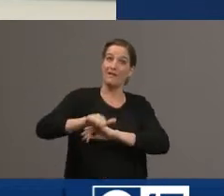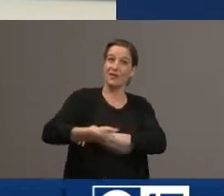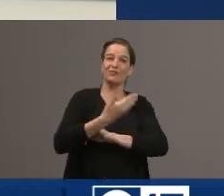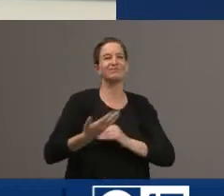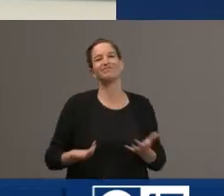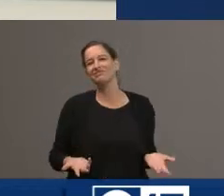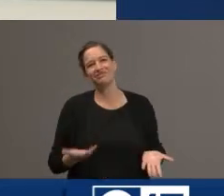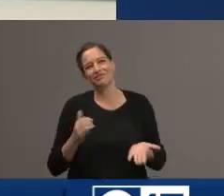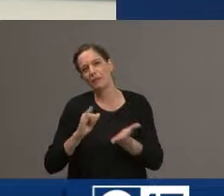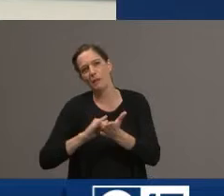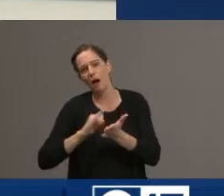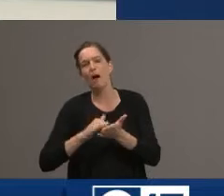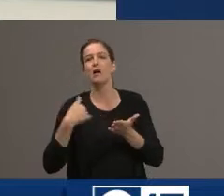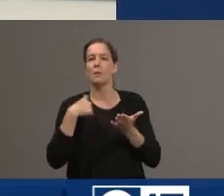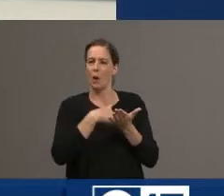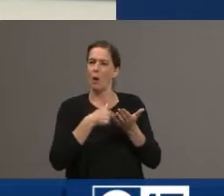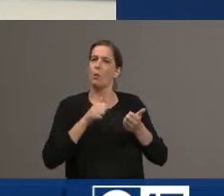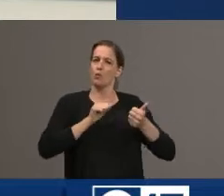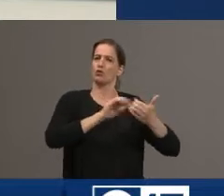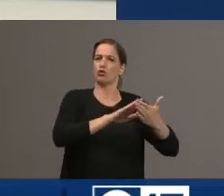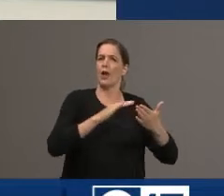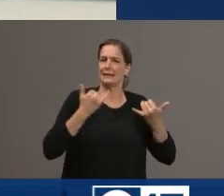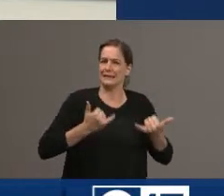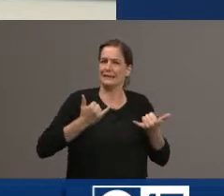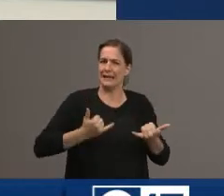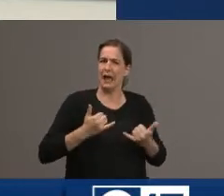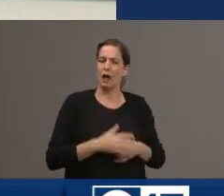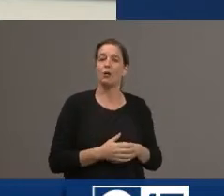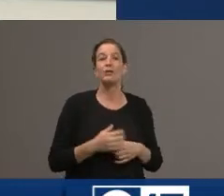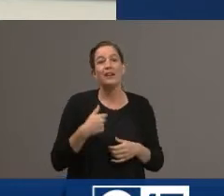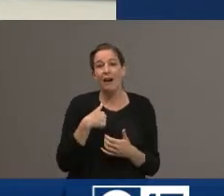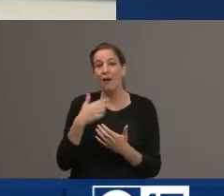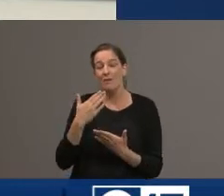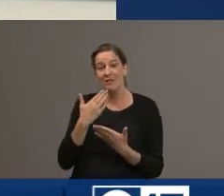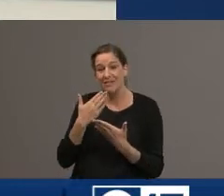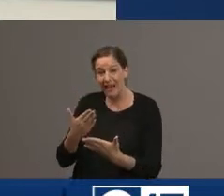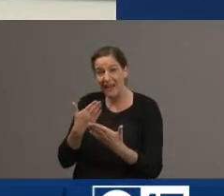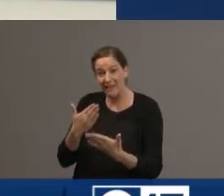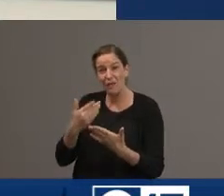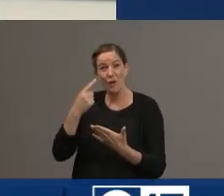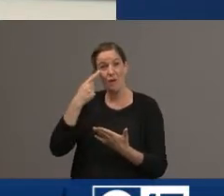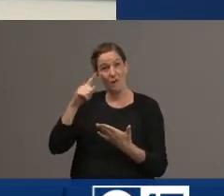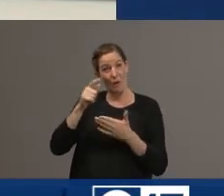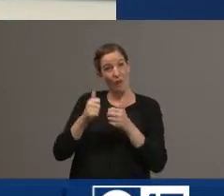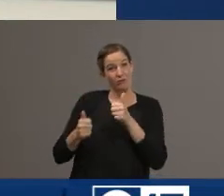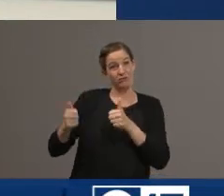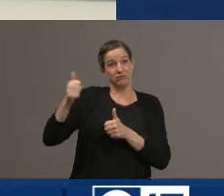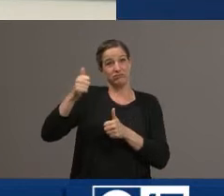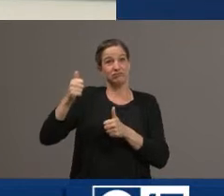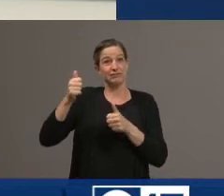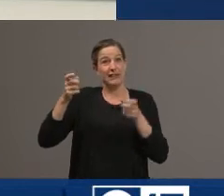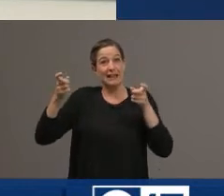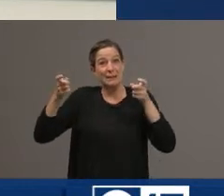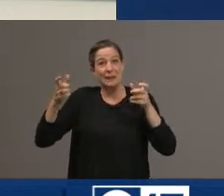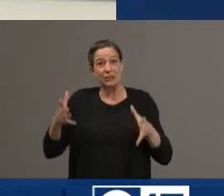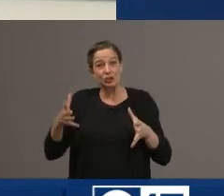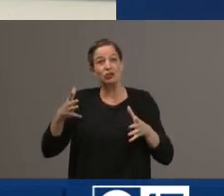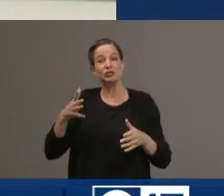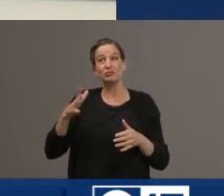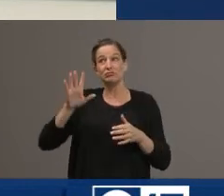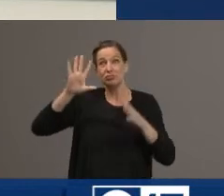and addressing to the best of our ability. And I am thankful to the administration for their